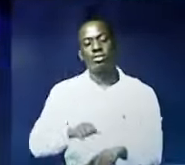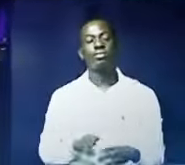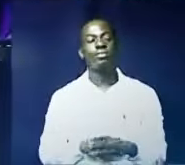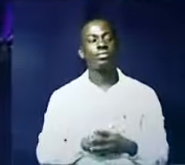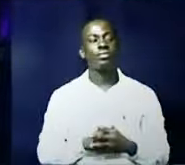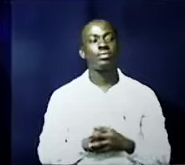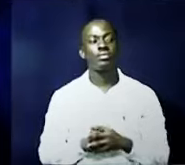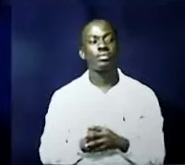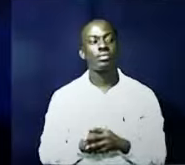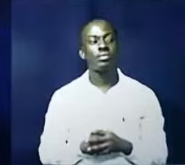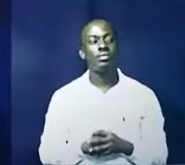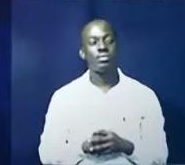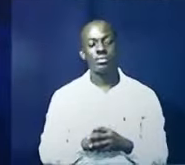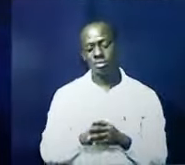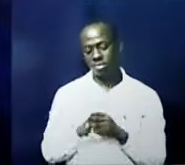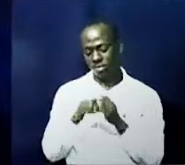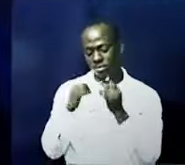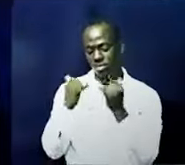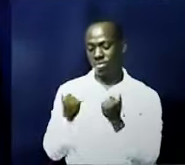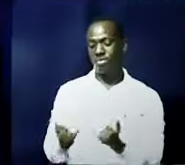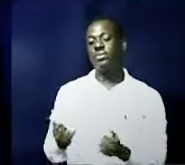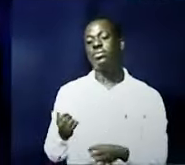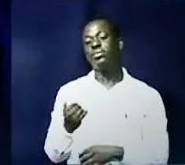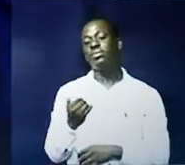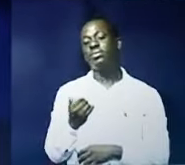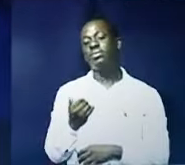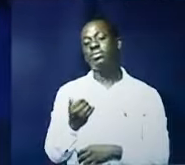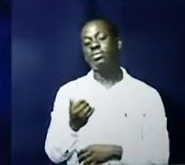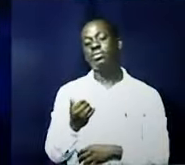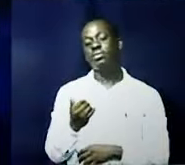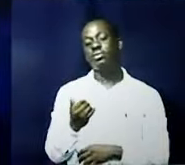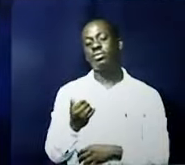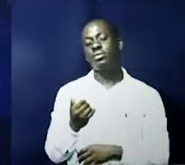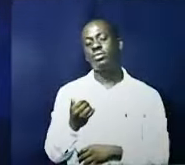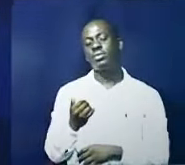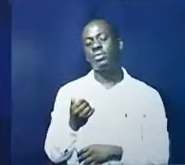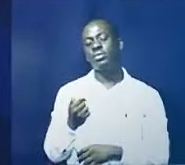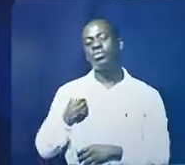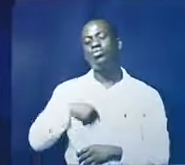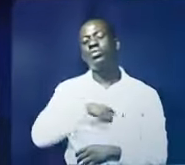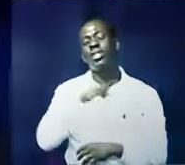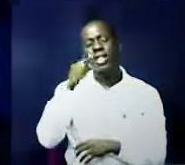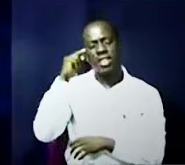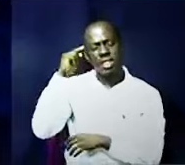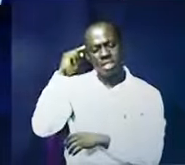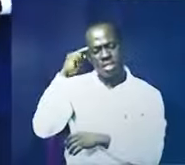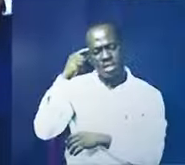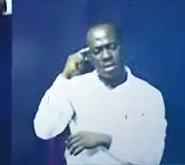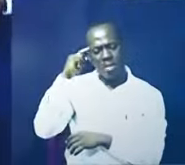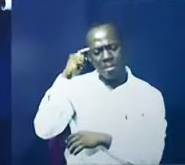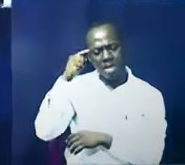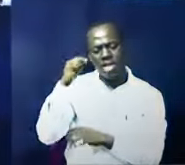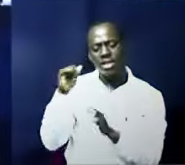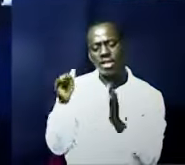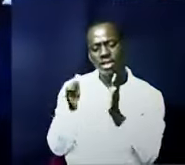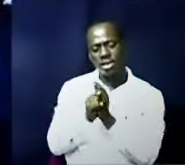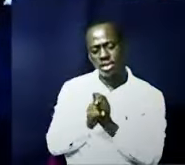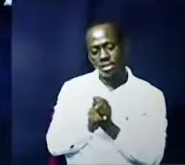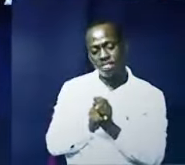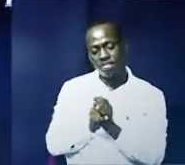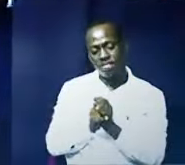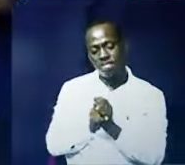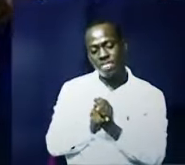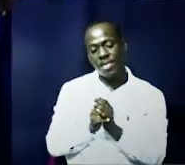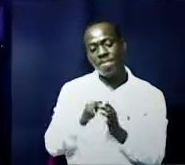yeah, far mine. Now we are assuming that the first half of our term, we have equipped